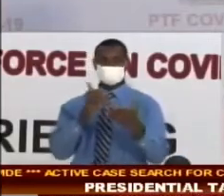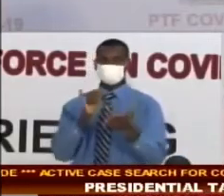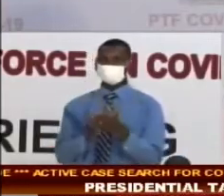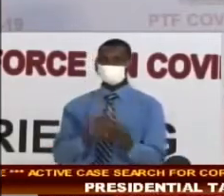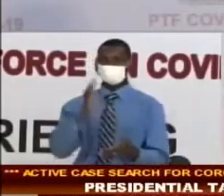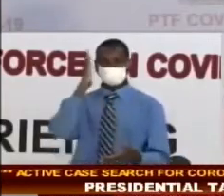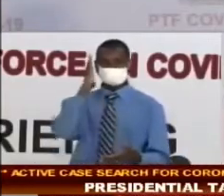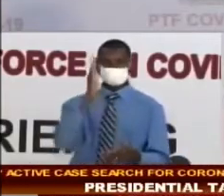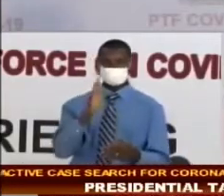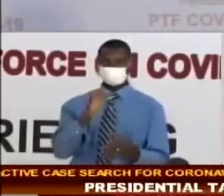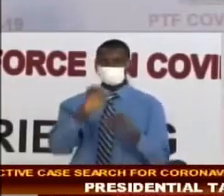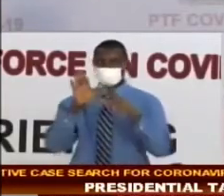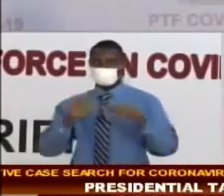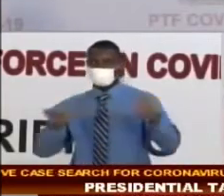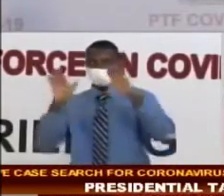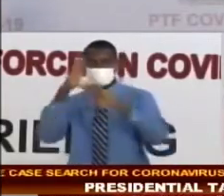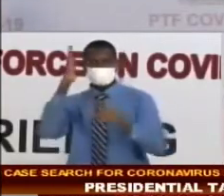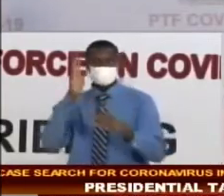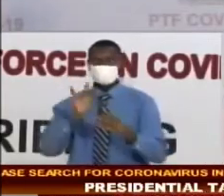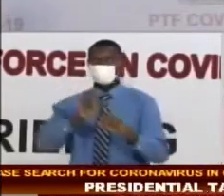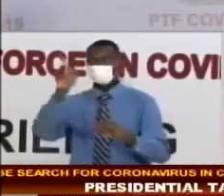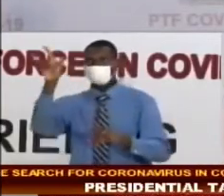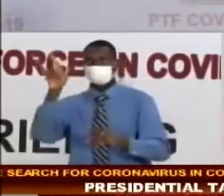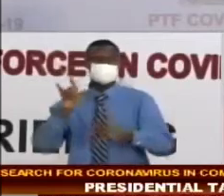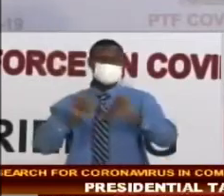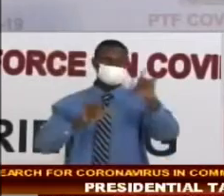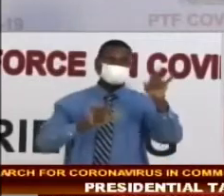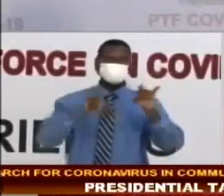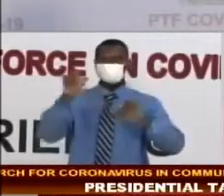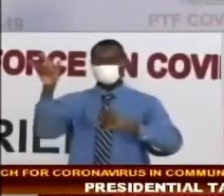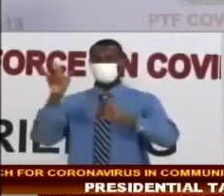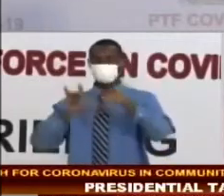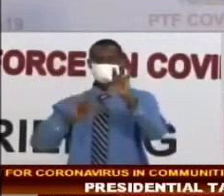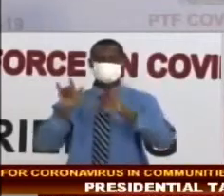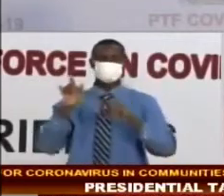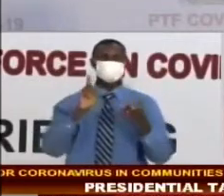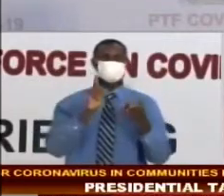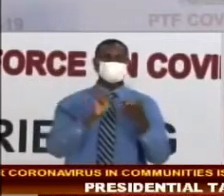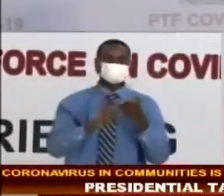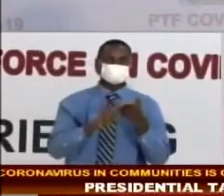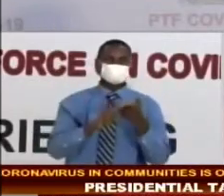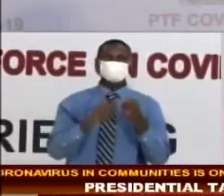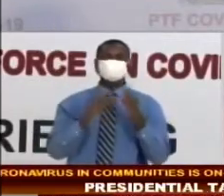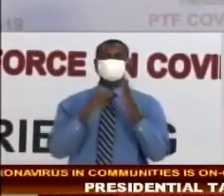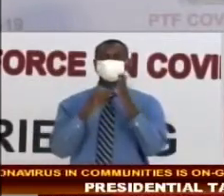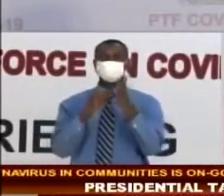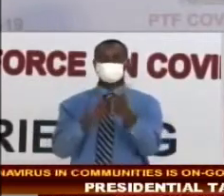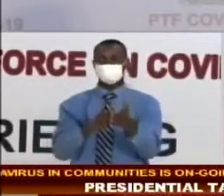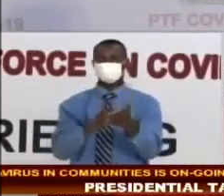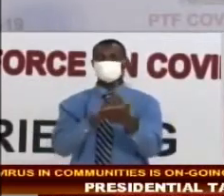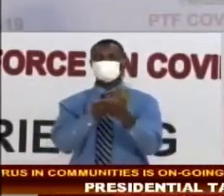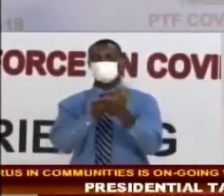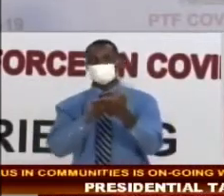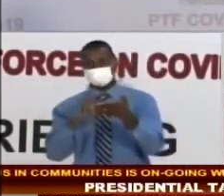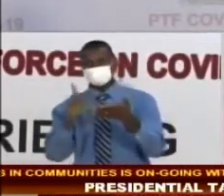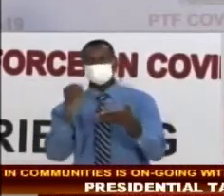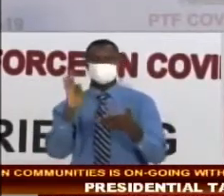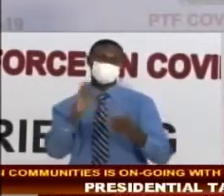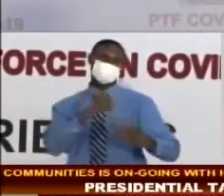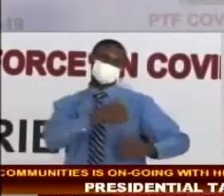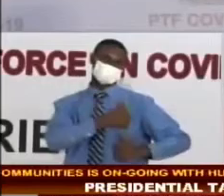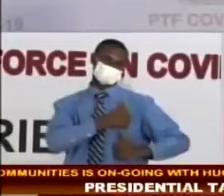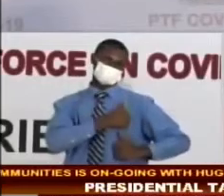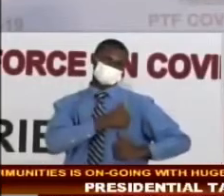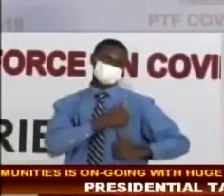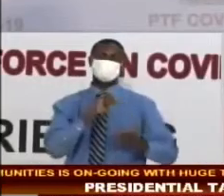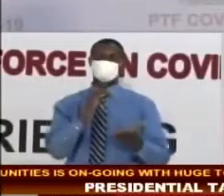about this week to celebrate or to mark their week, I think tomorrow. So I think maybe a rehearsal of that.